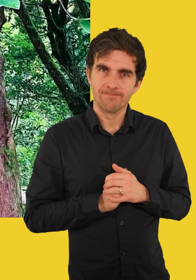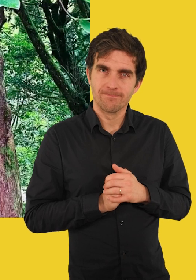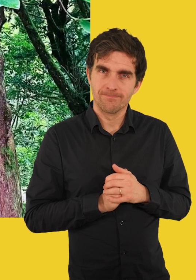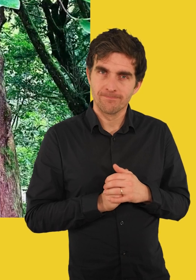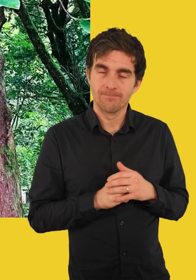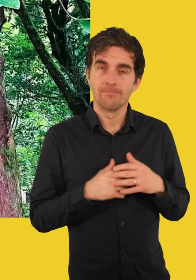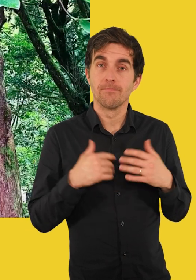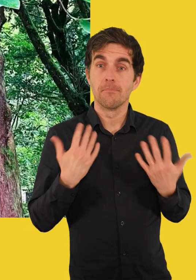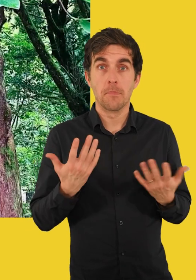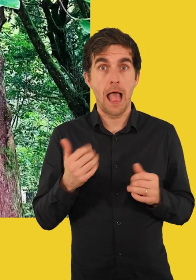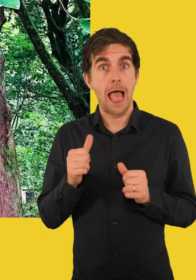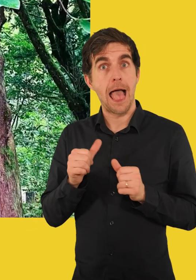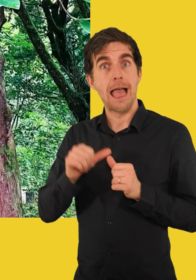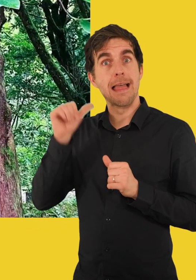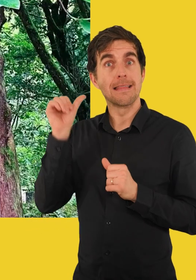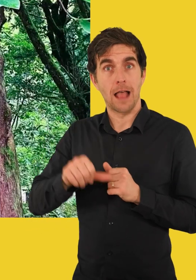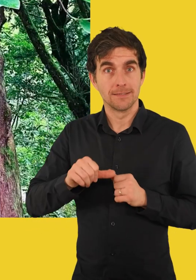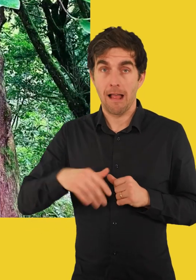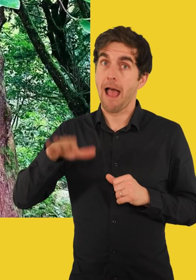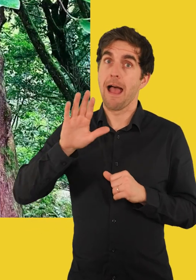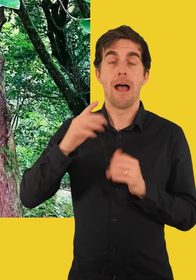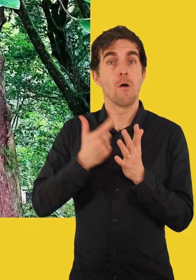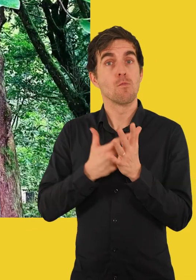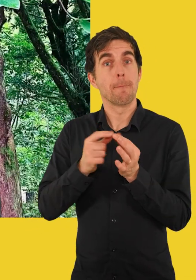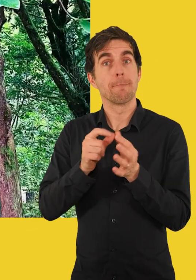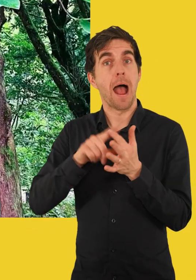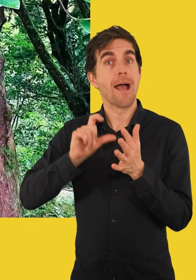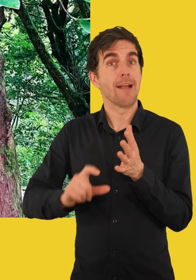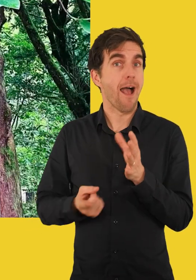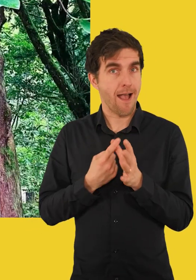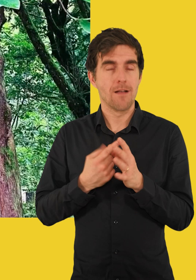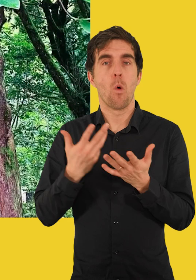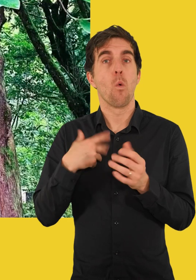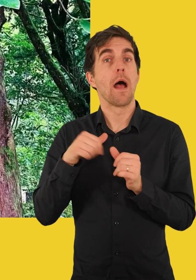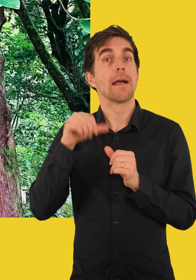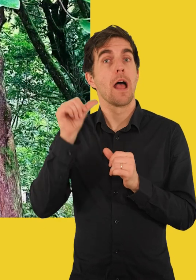The next part of our hi Rebecca. The next part of our